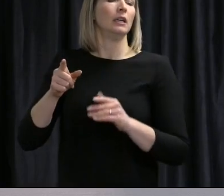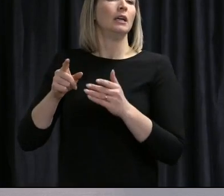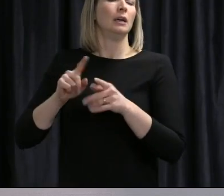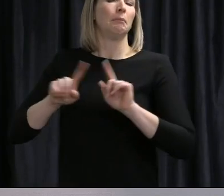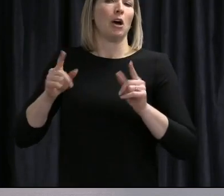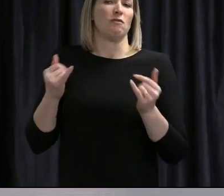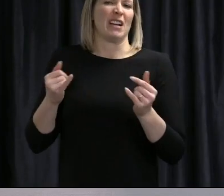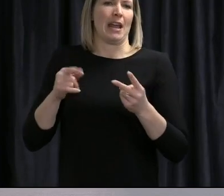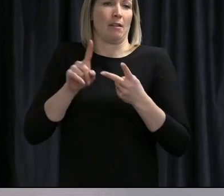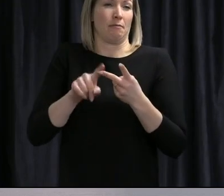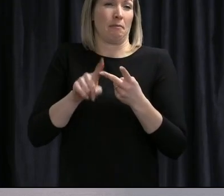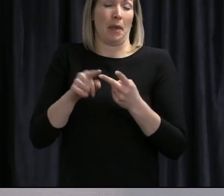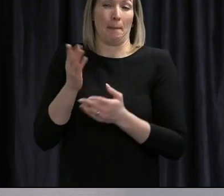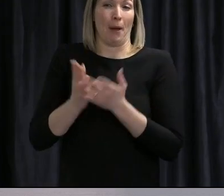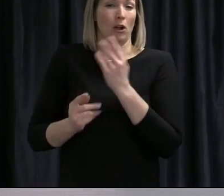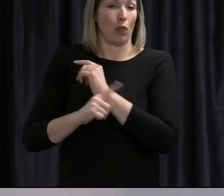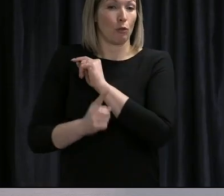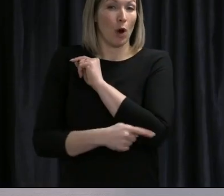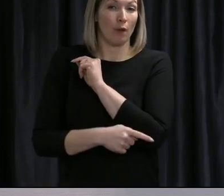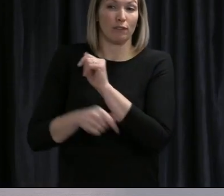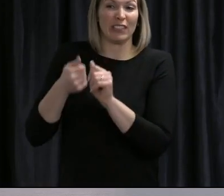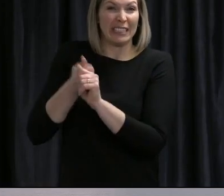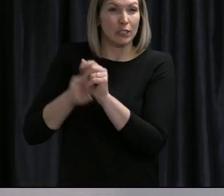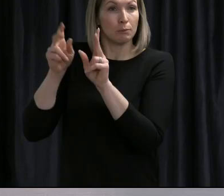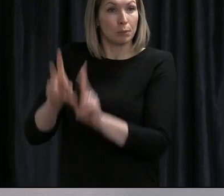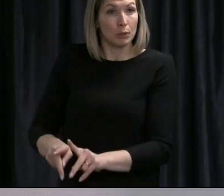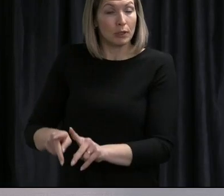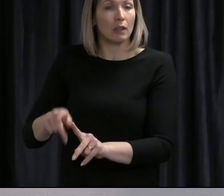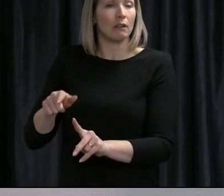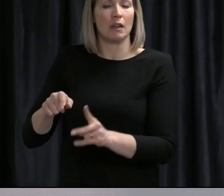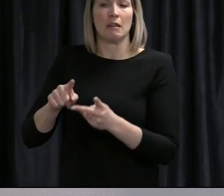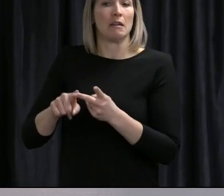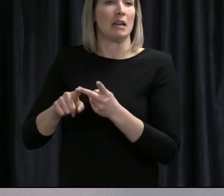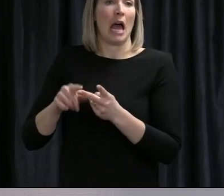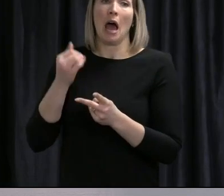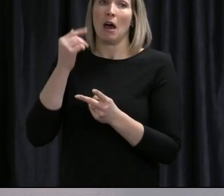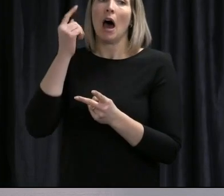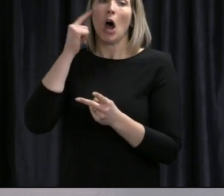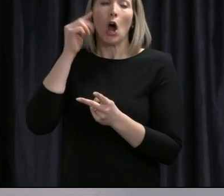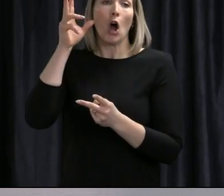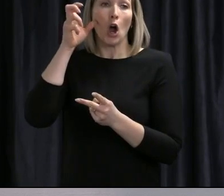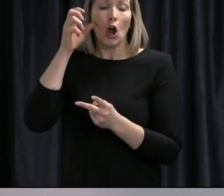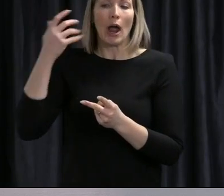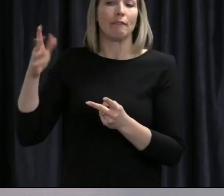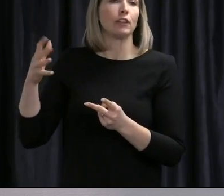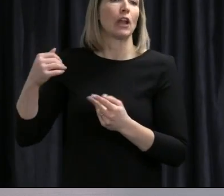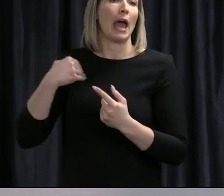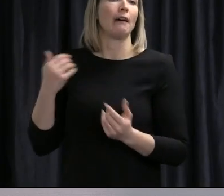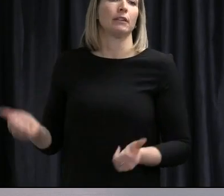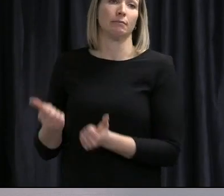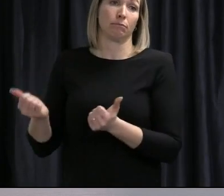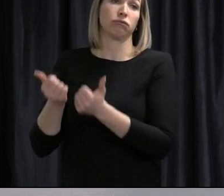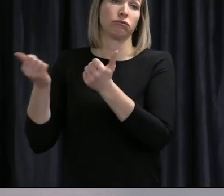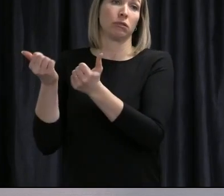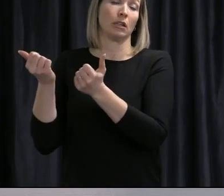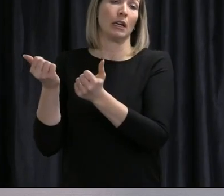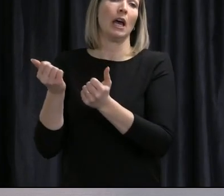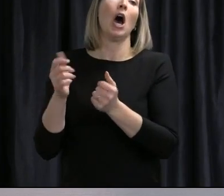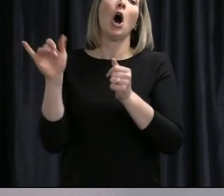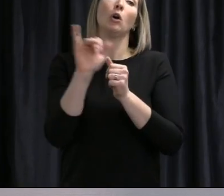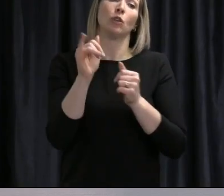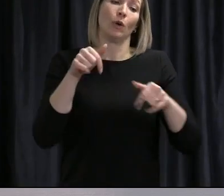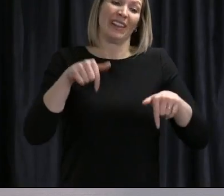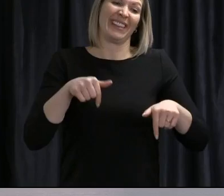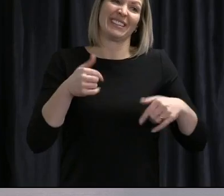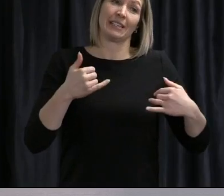As yet, I have not been advised that there's any challenge there, but obviously that would in turn depend on utilization. And we are in flu season as